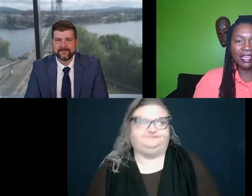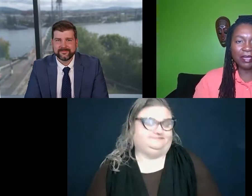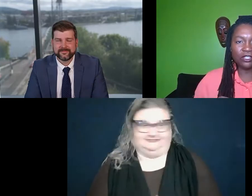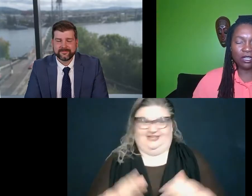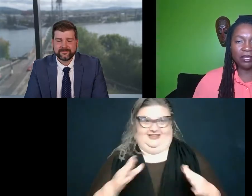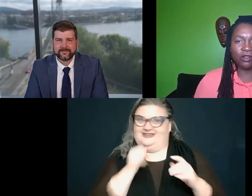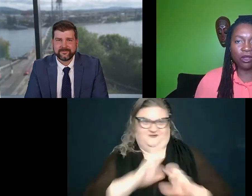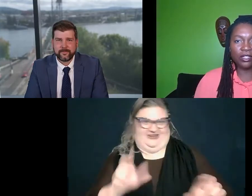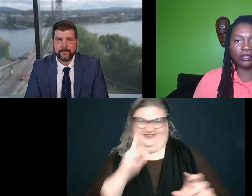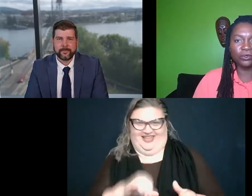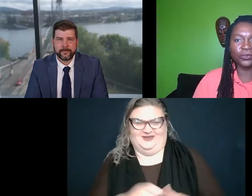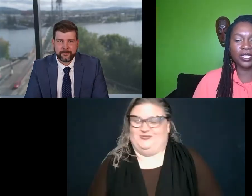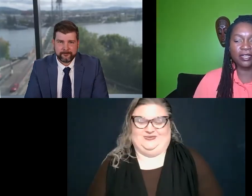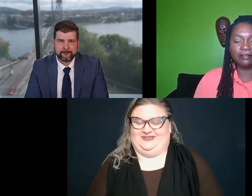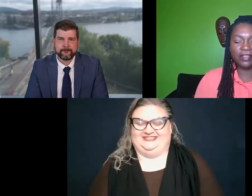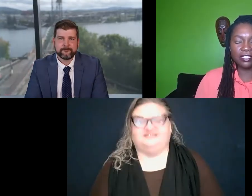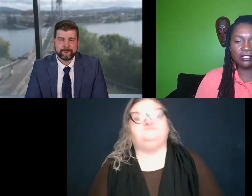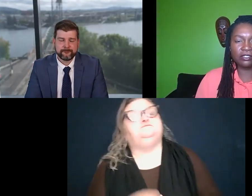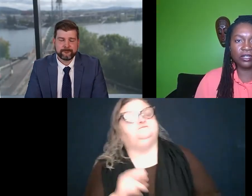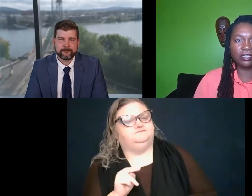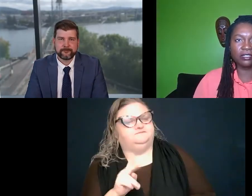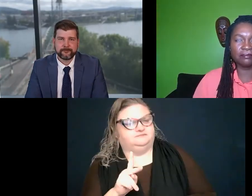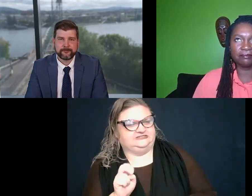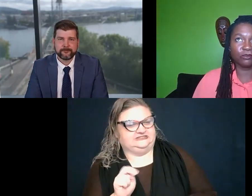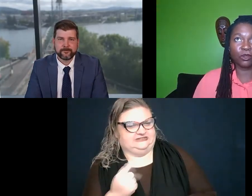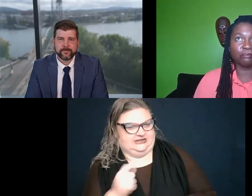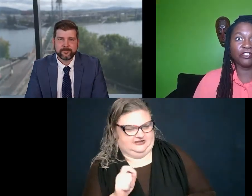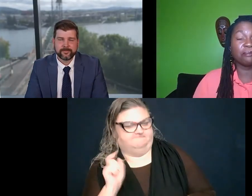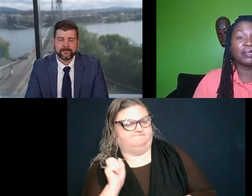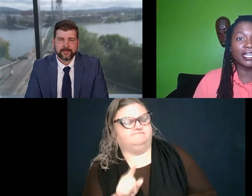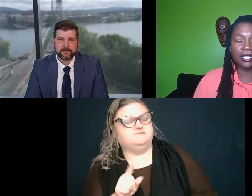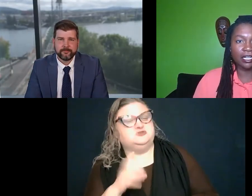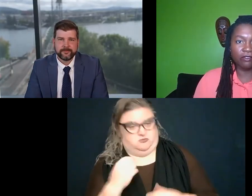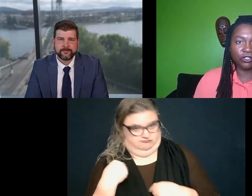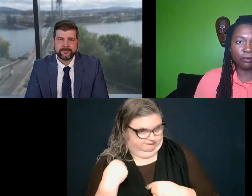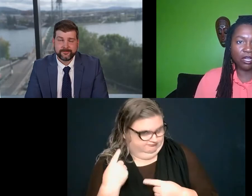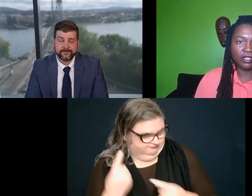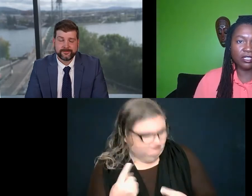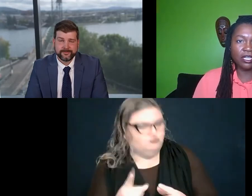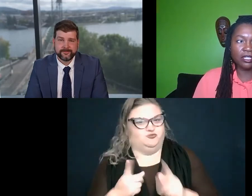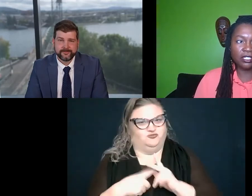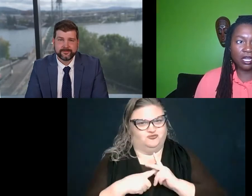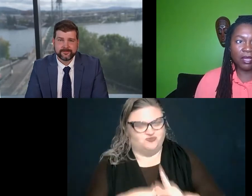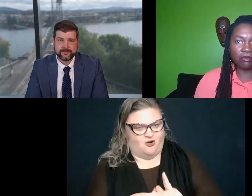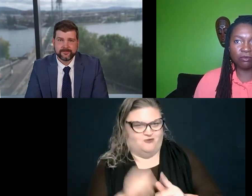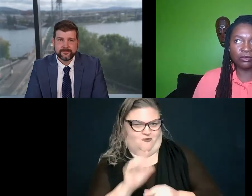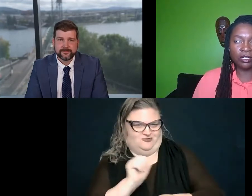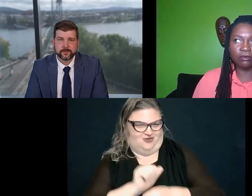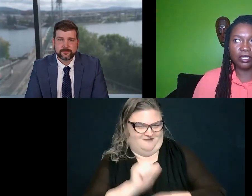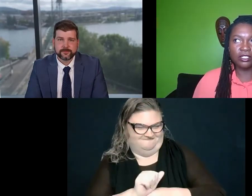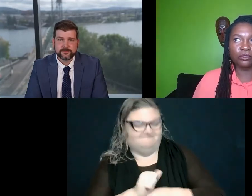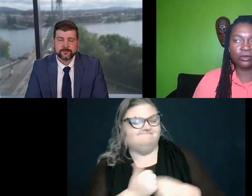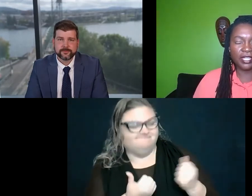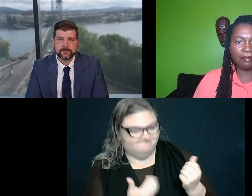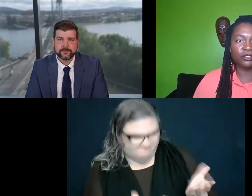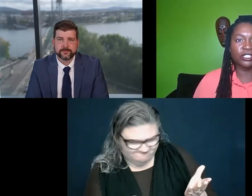So given that backdrop, given all that you faced during the very beginning of your term in office, let's talk about,